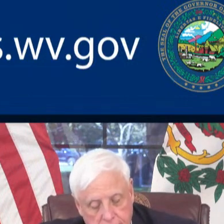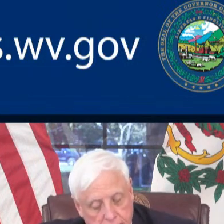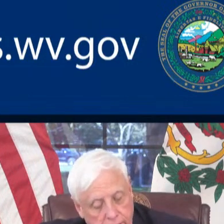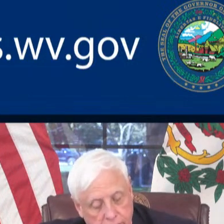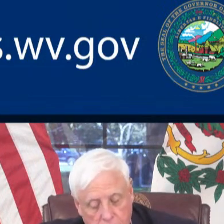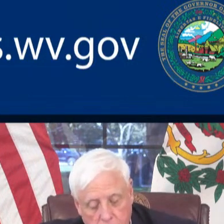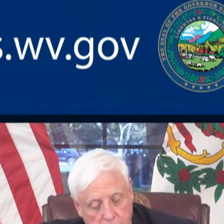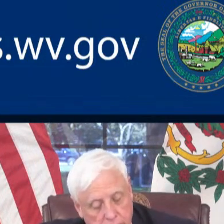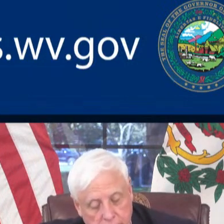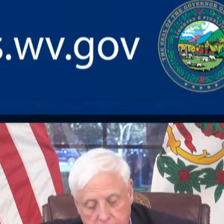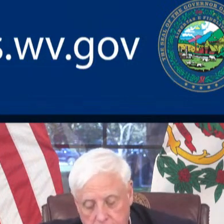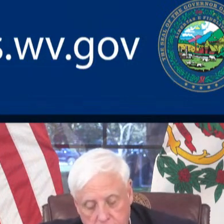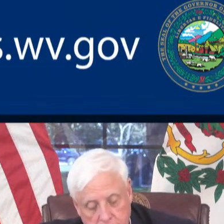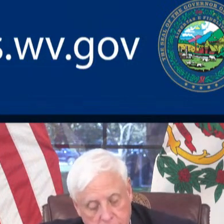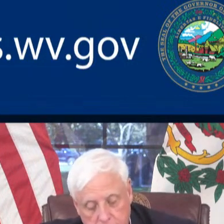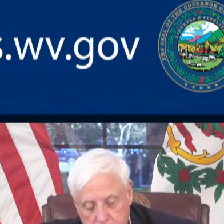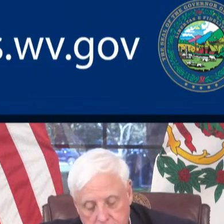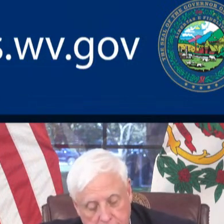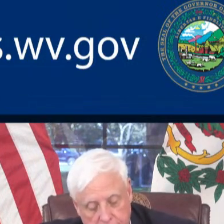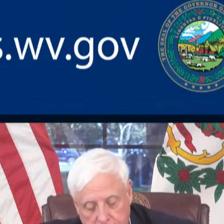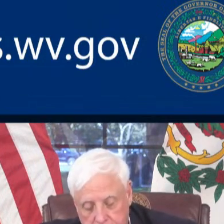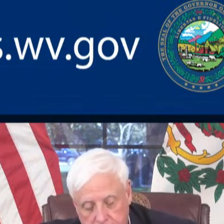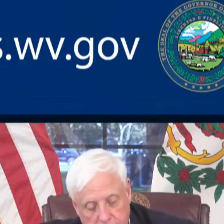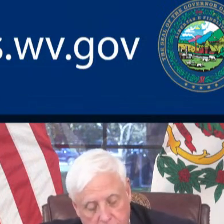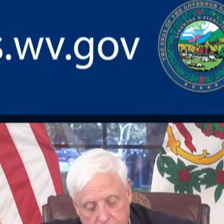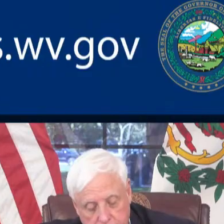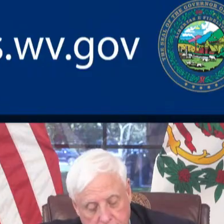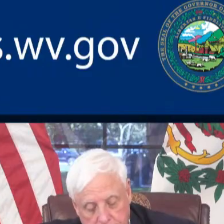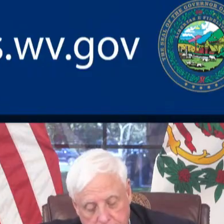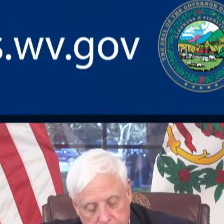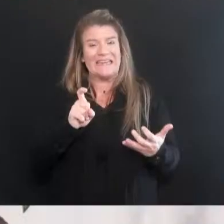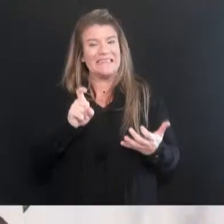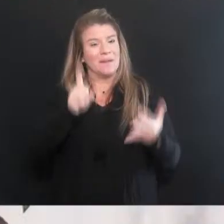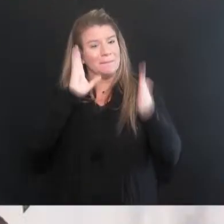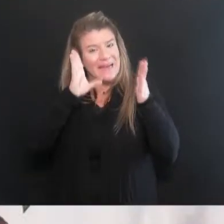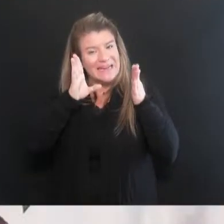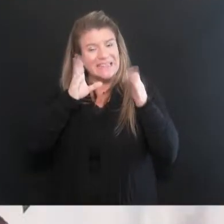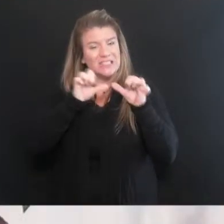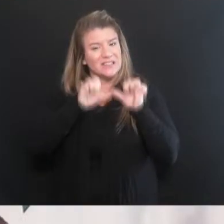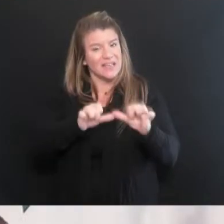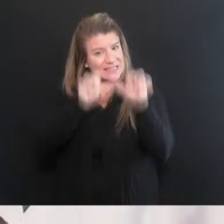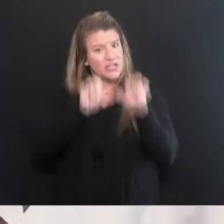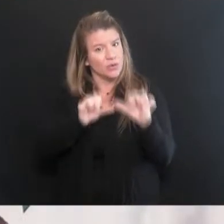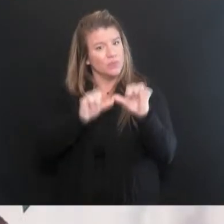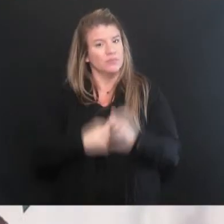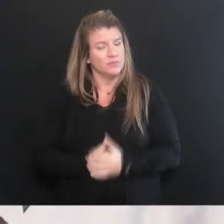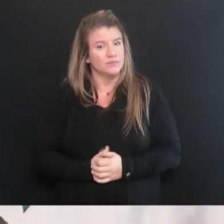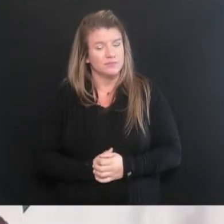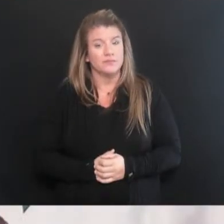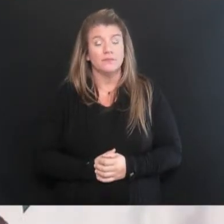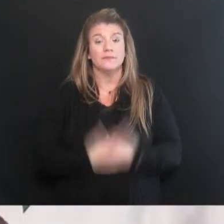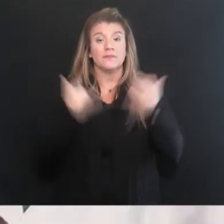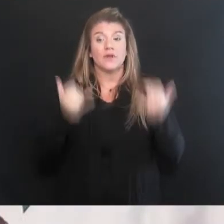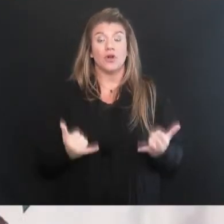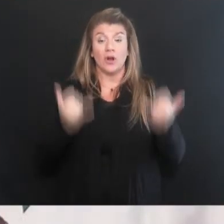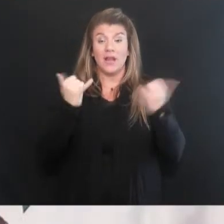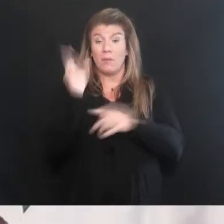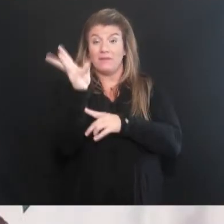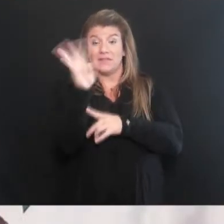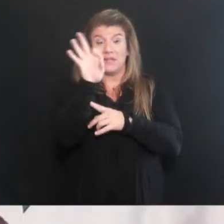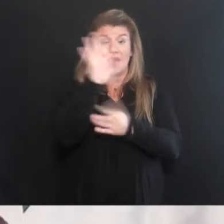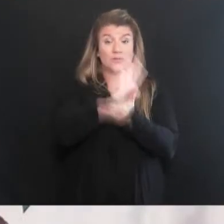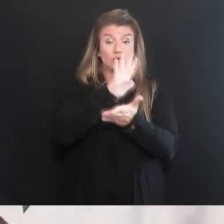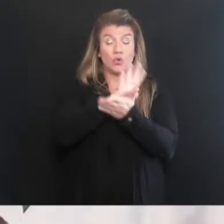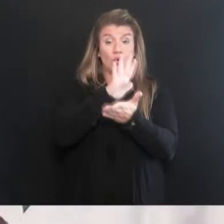you know, we just got to stay right on top of it. Currently, there's 69 schools